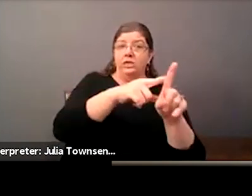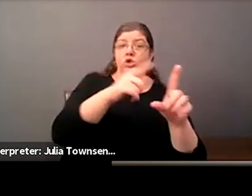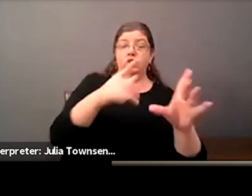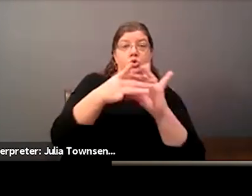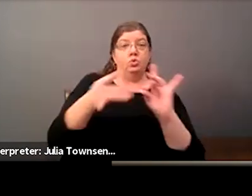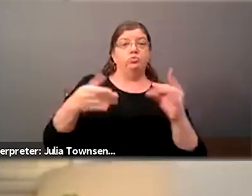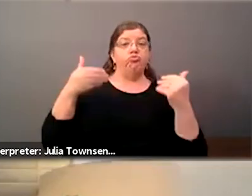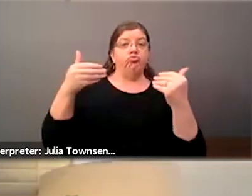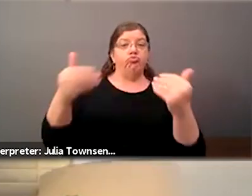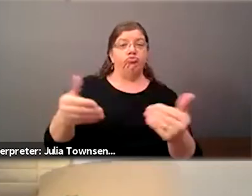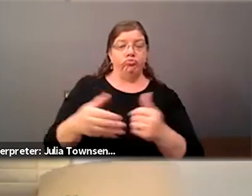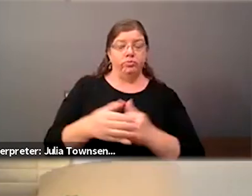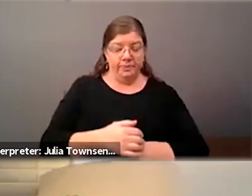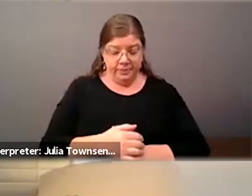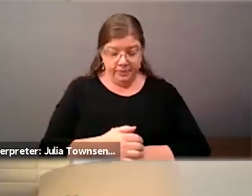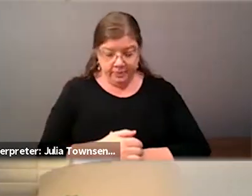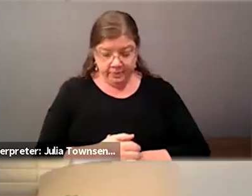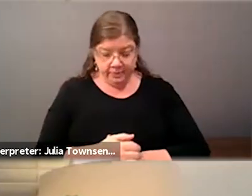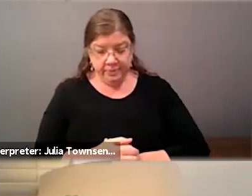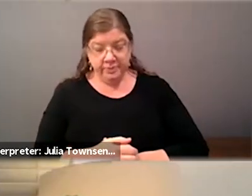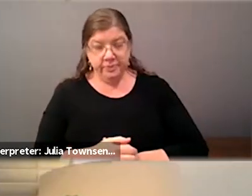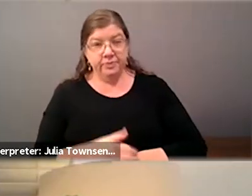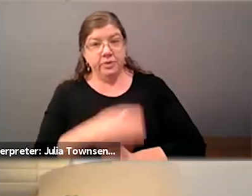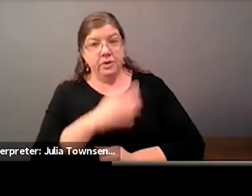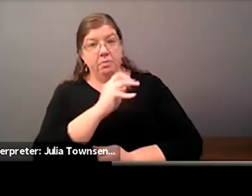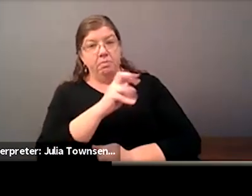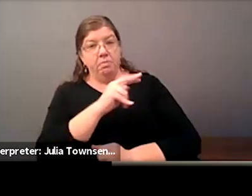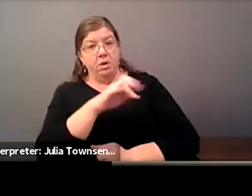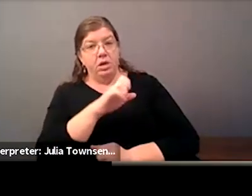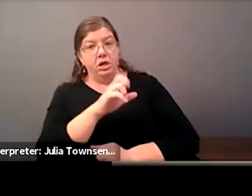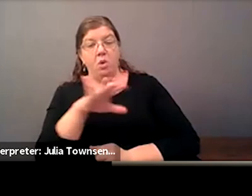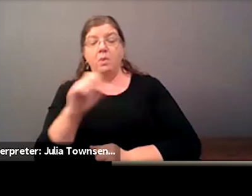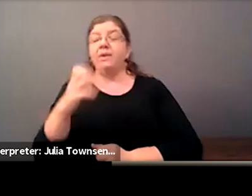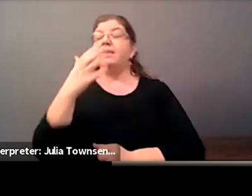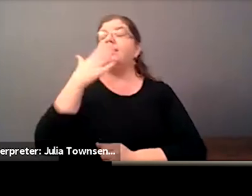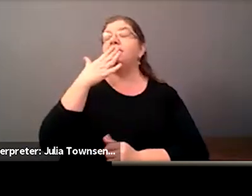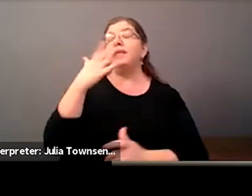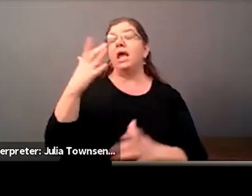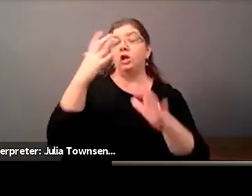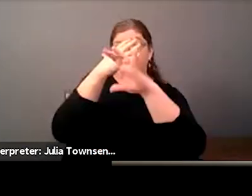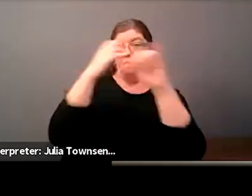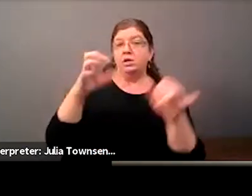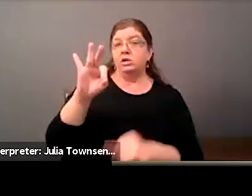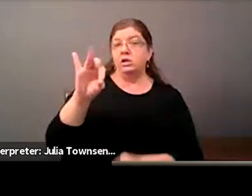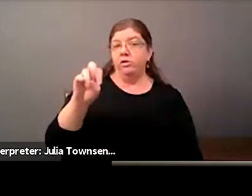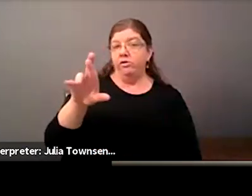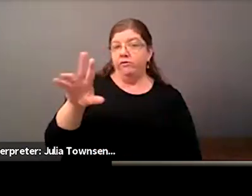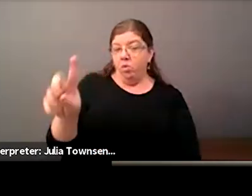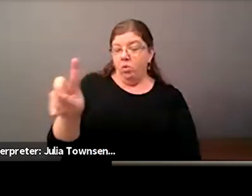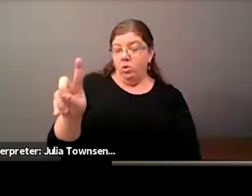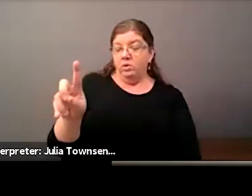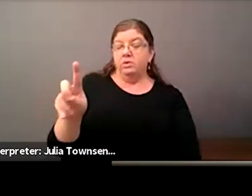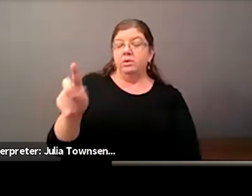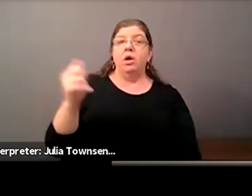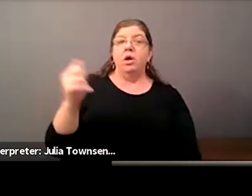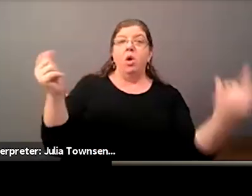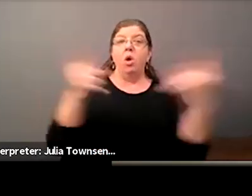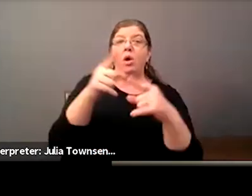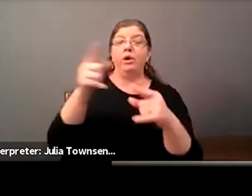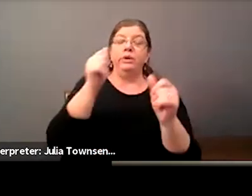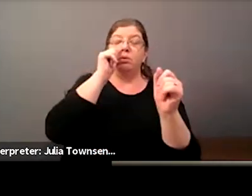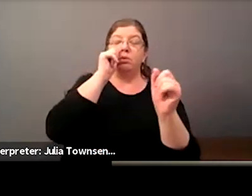speak thank you moni dewitt yes thank you president ford and uh all you weary